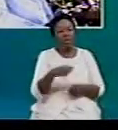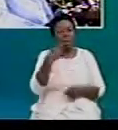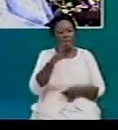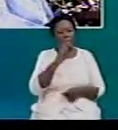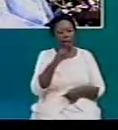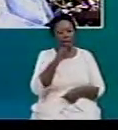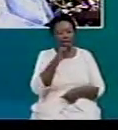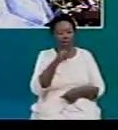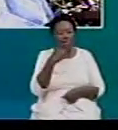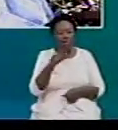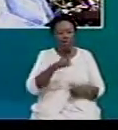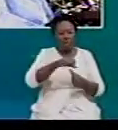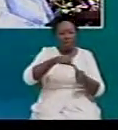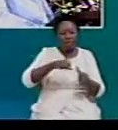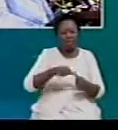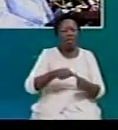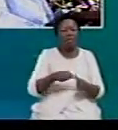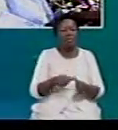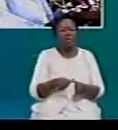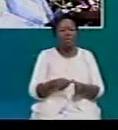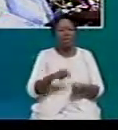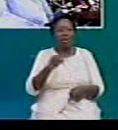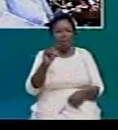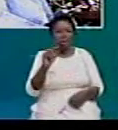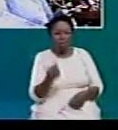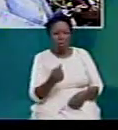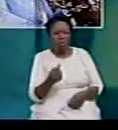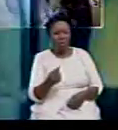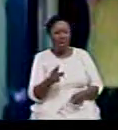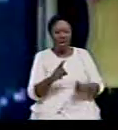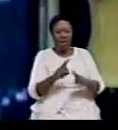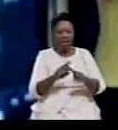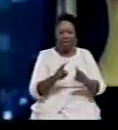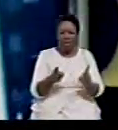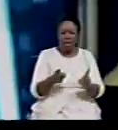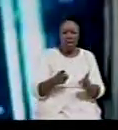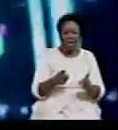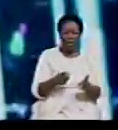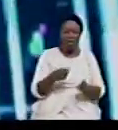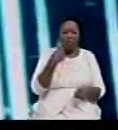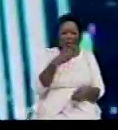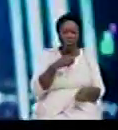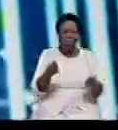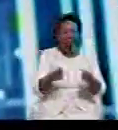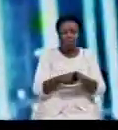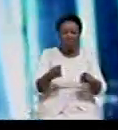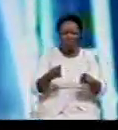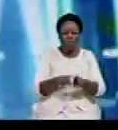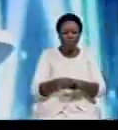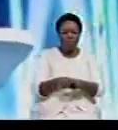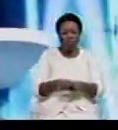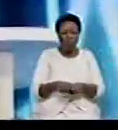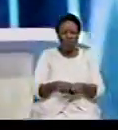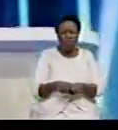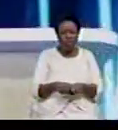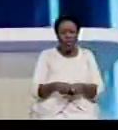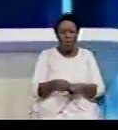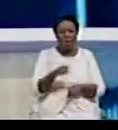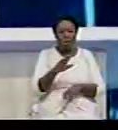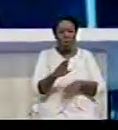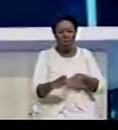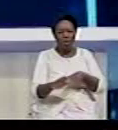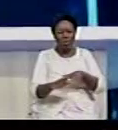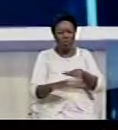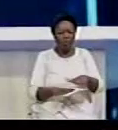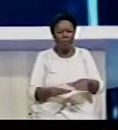of the circumcision only, but who also walk in the steps of that